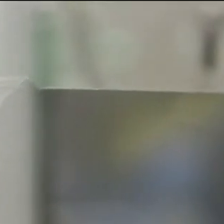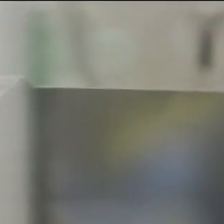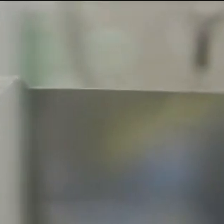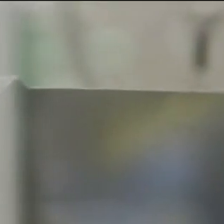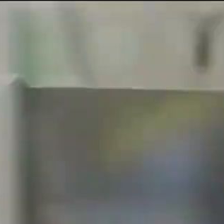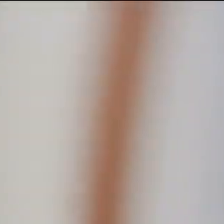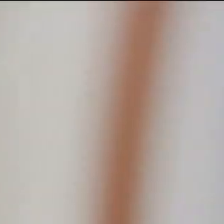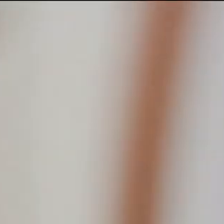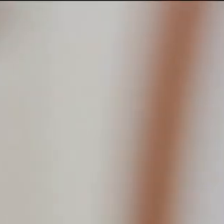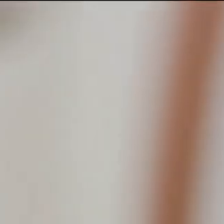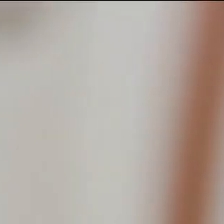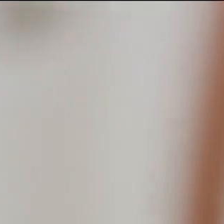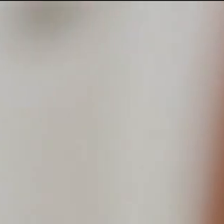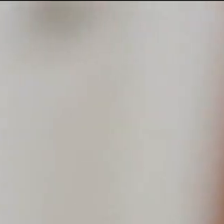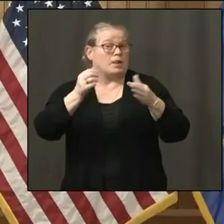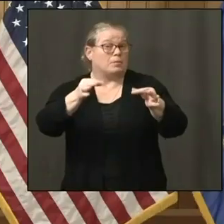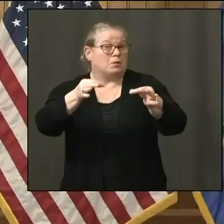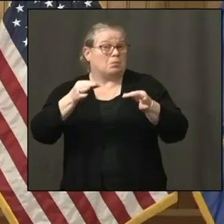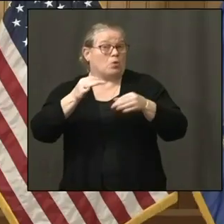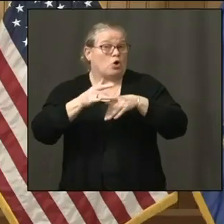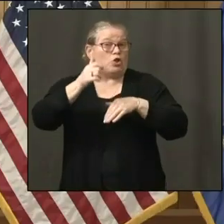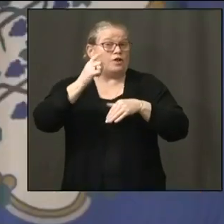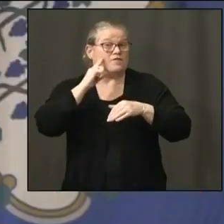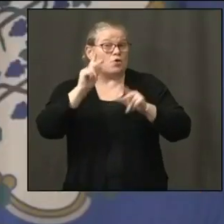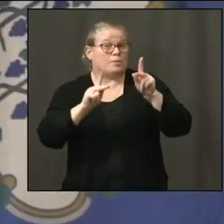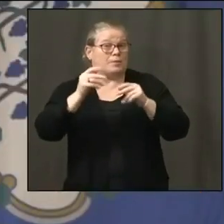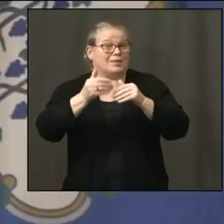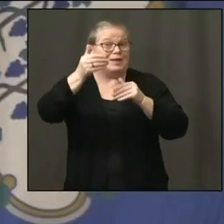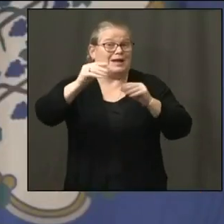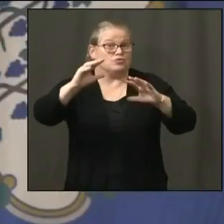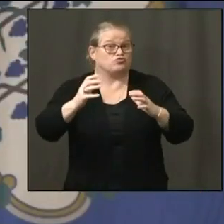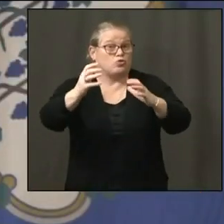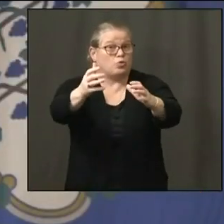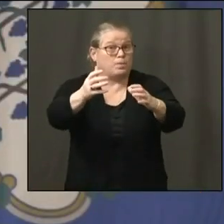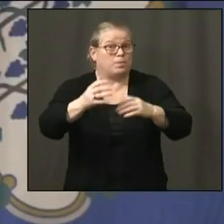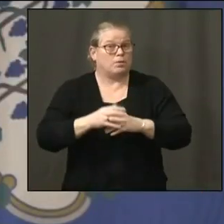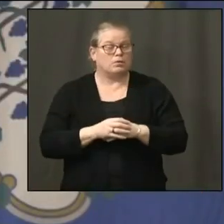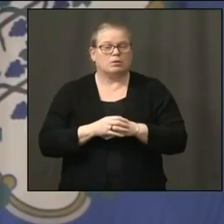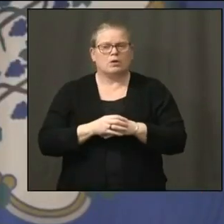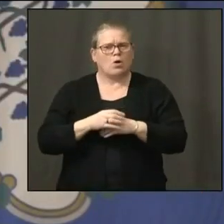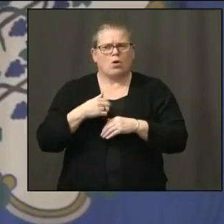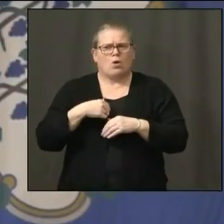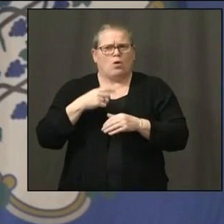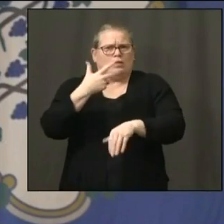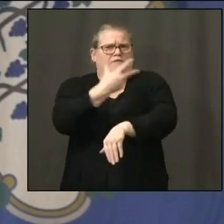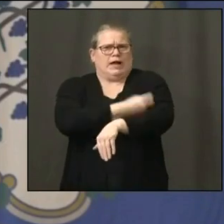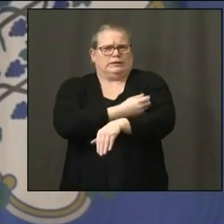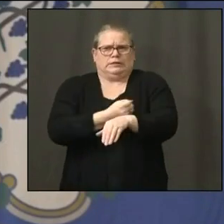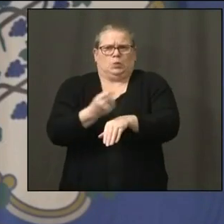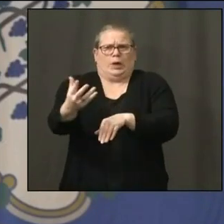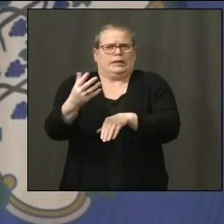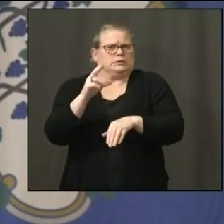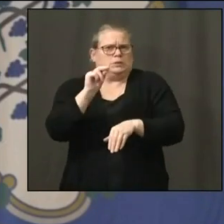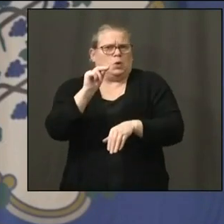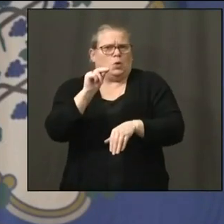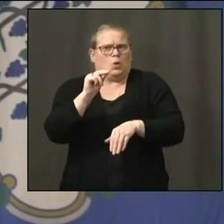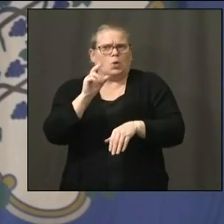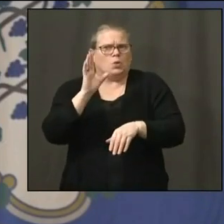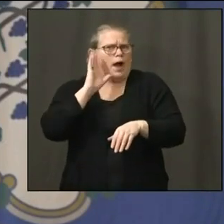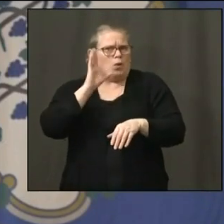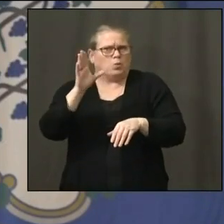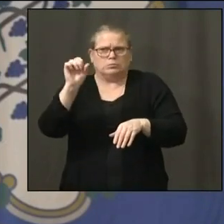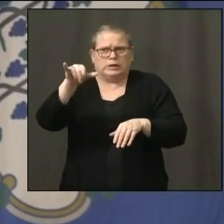get their shots earlier than expected. Well, I'm certainly not going to let the vaccine go to waste. So the answer to that would be yes.